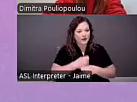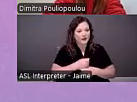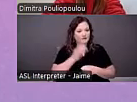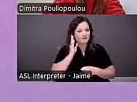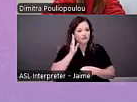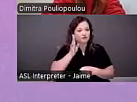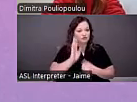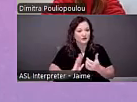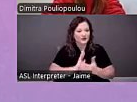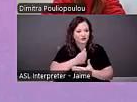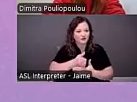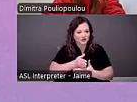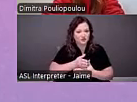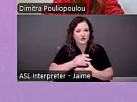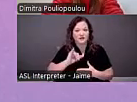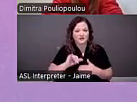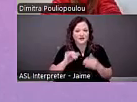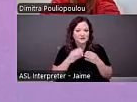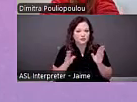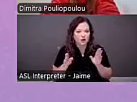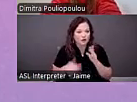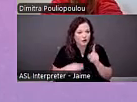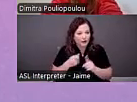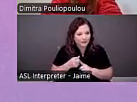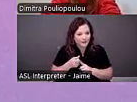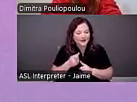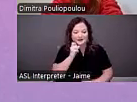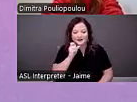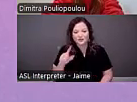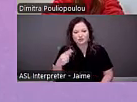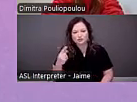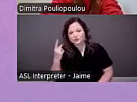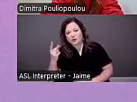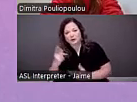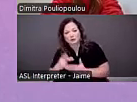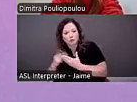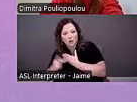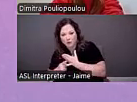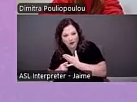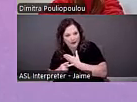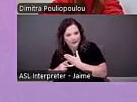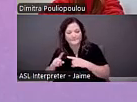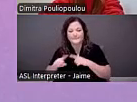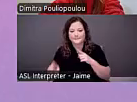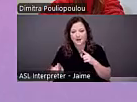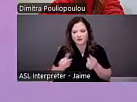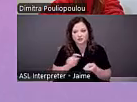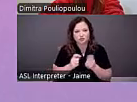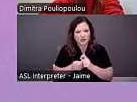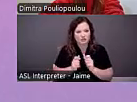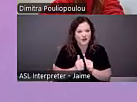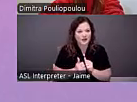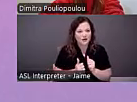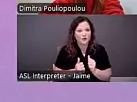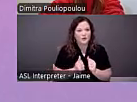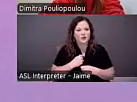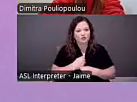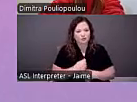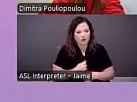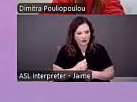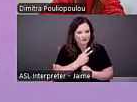broader knowledge translation impact, not just creating one program, but changing how we create patient education